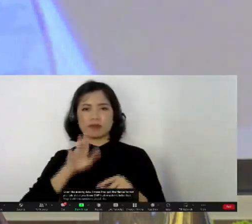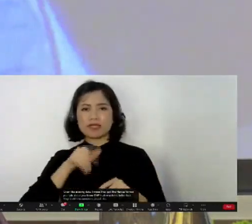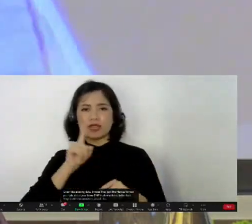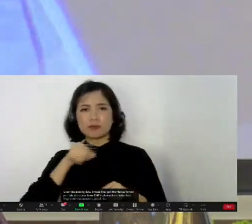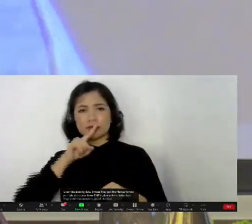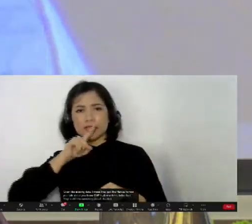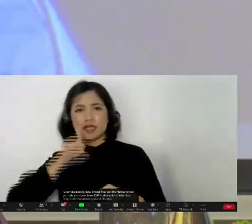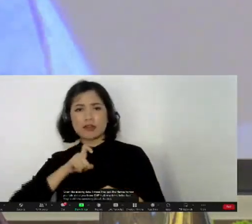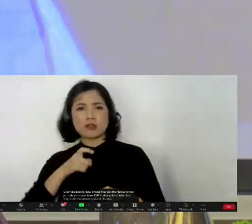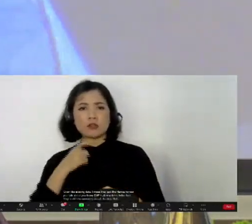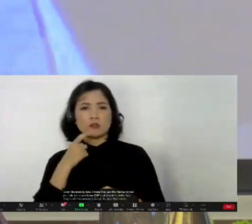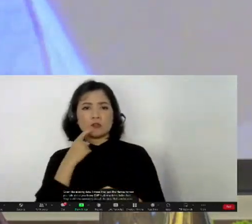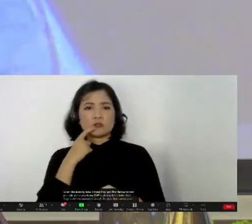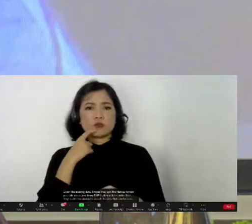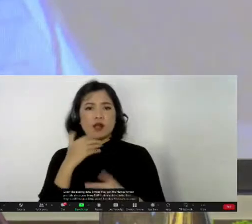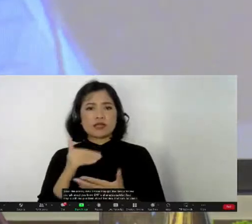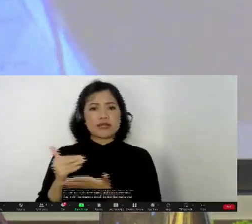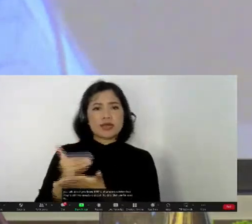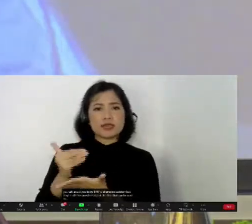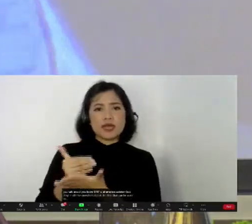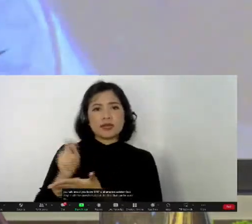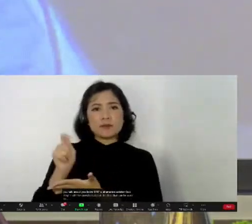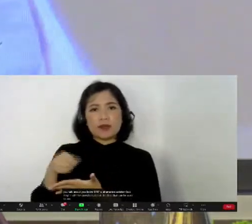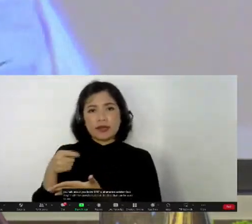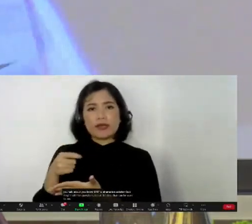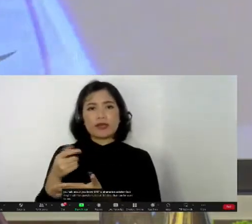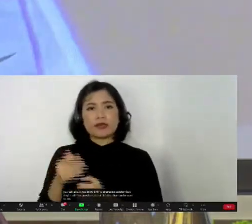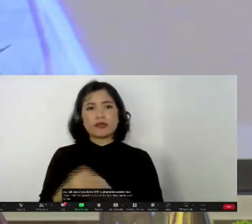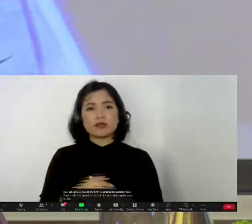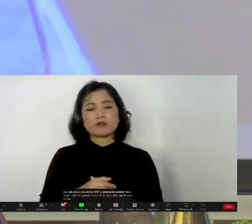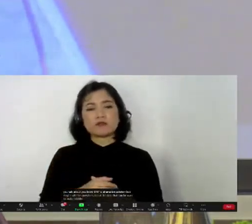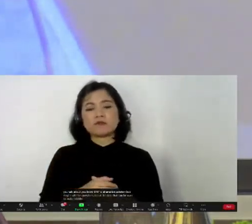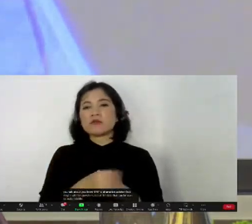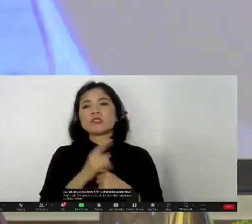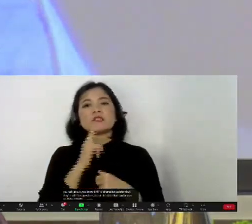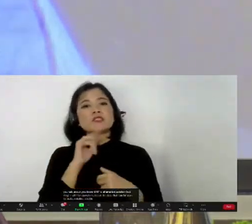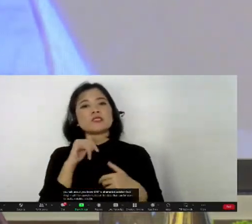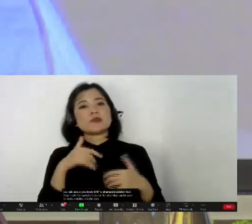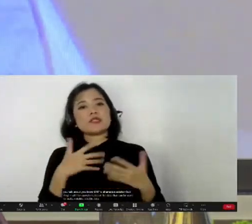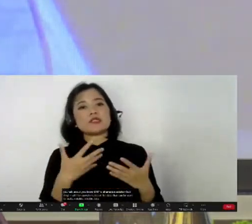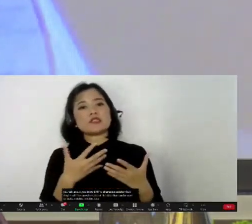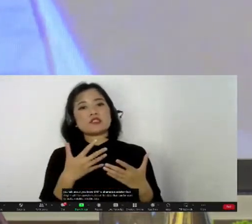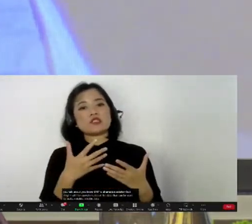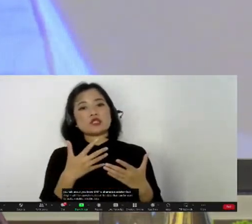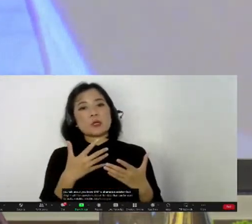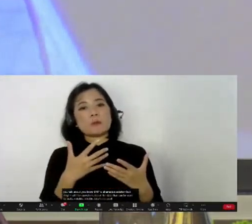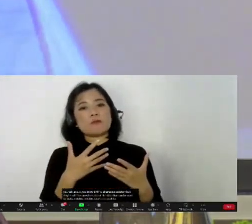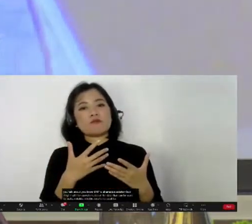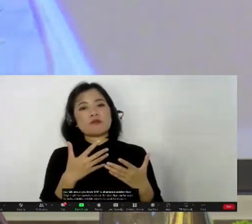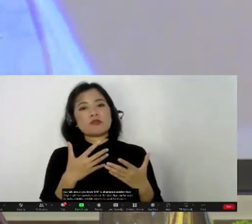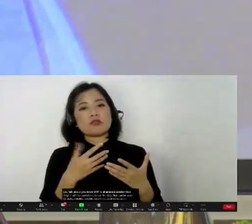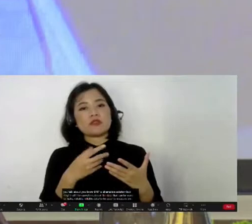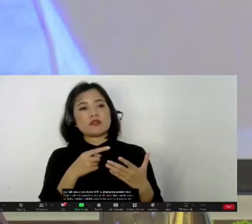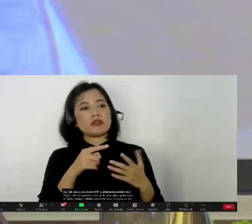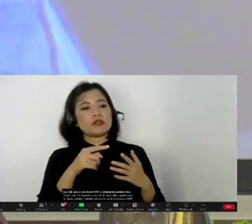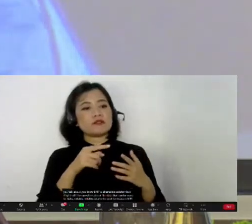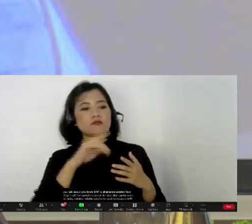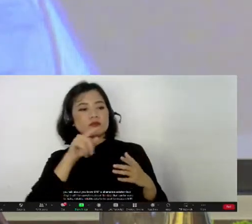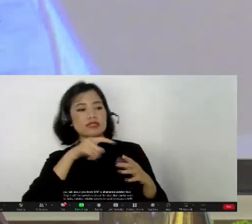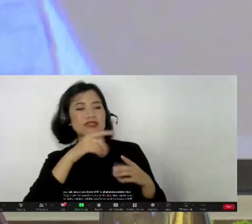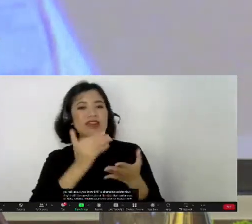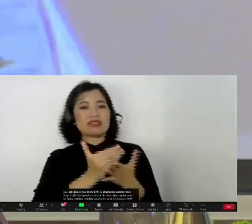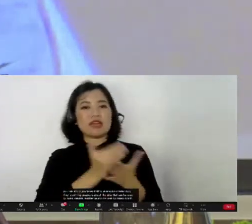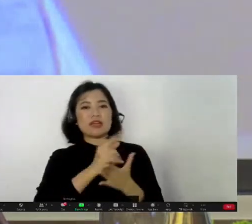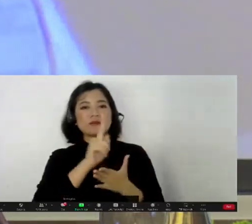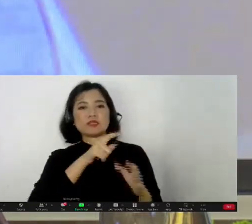data that can be used to measure the reliable data to be used to measure EMPI. So maybe